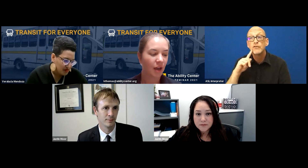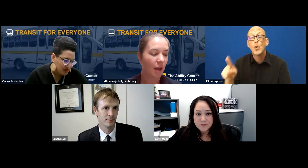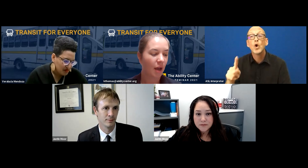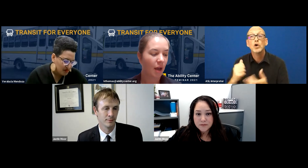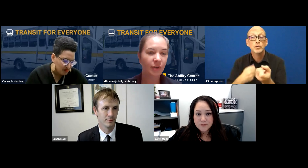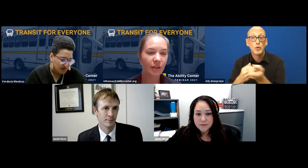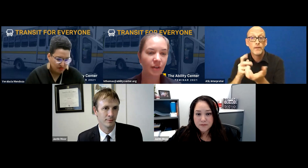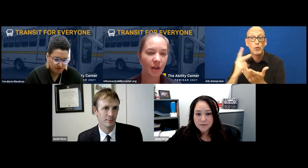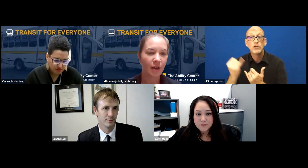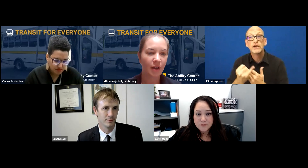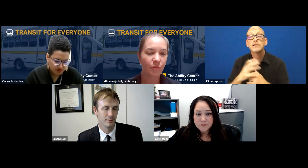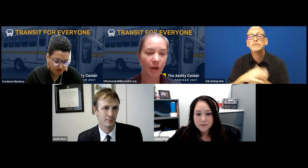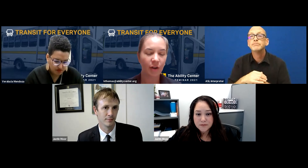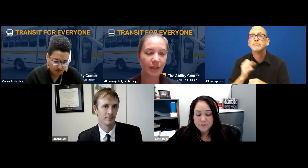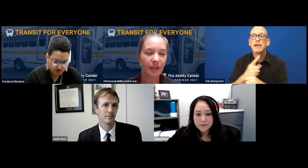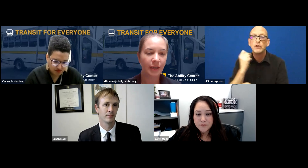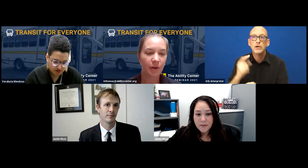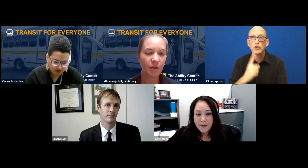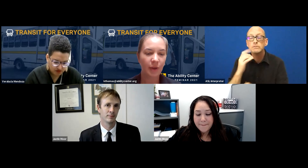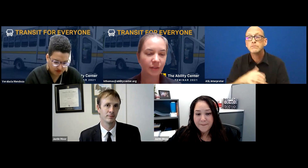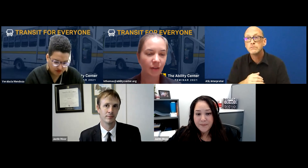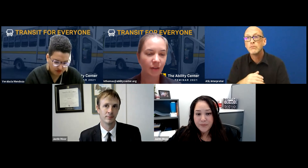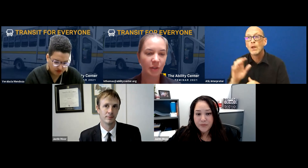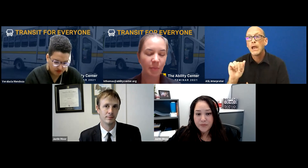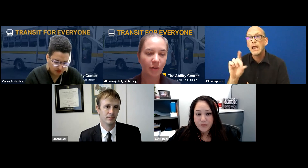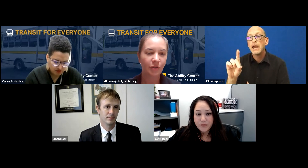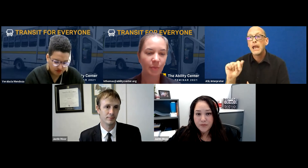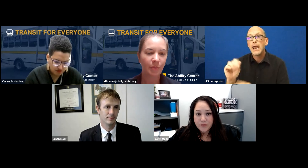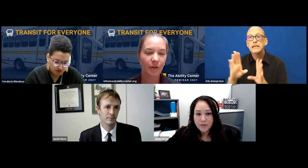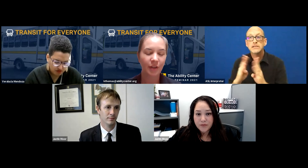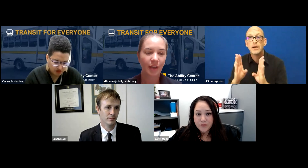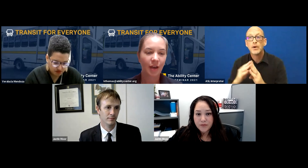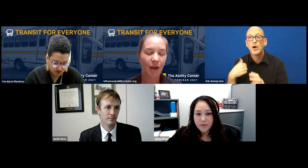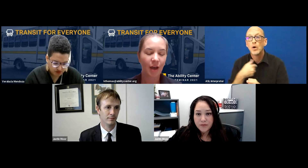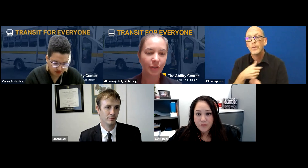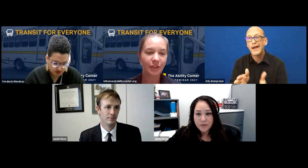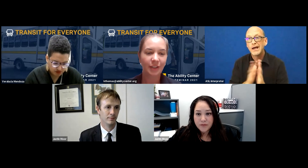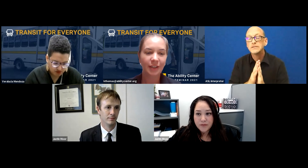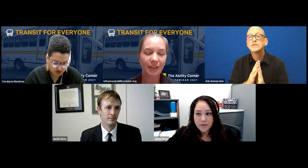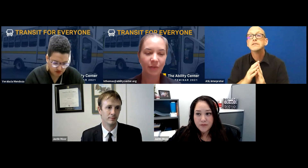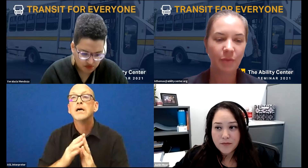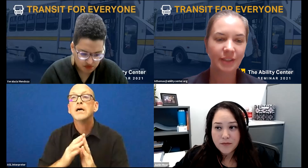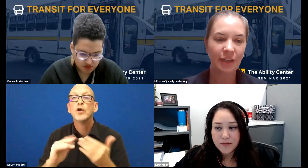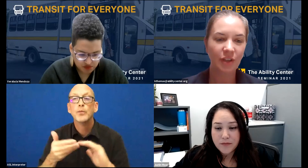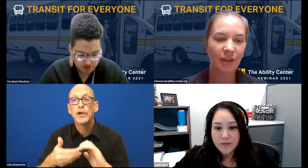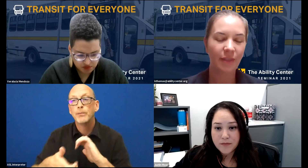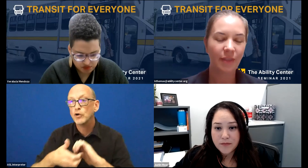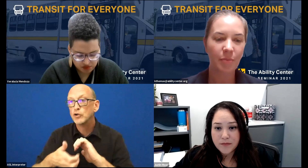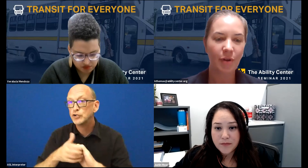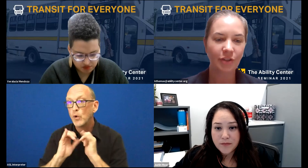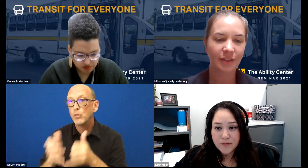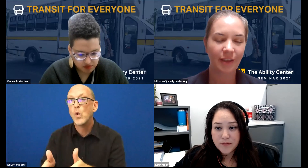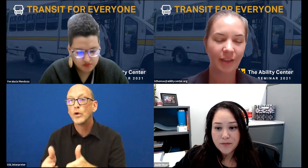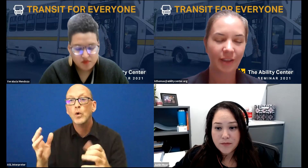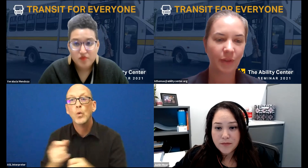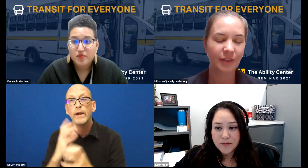community. Every year at our ADA seminar, we ask our Community Partnership Award winner to give a presentation